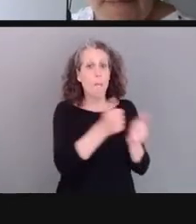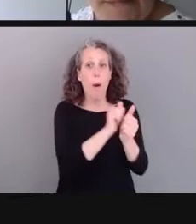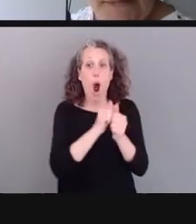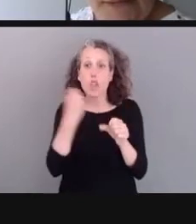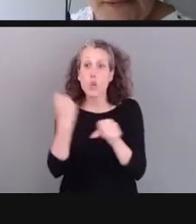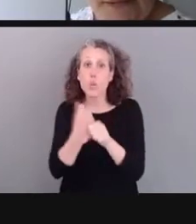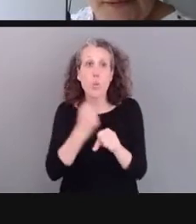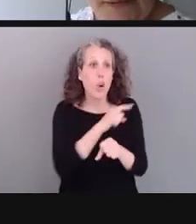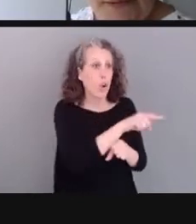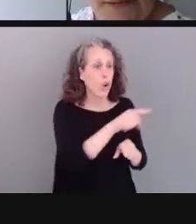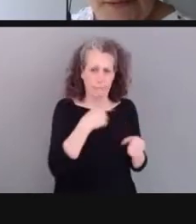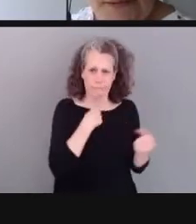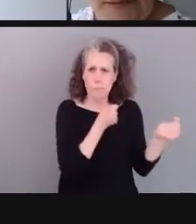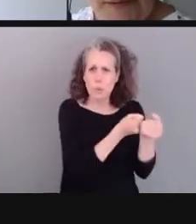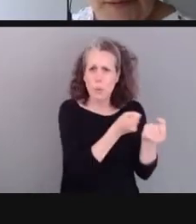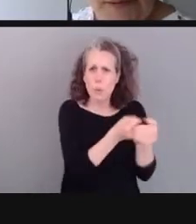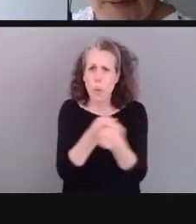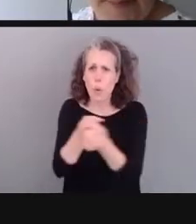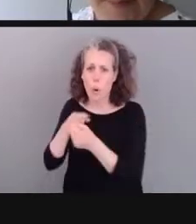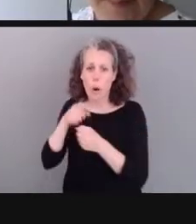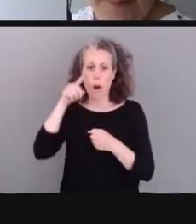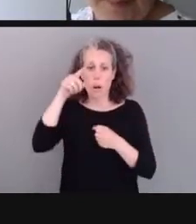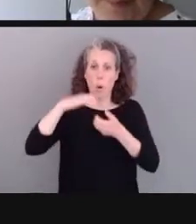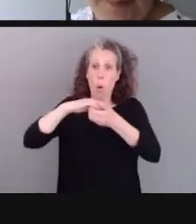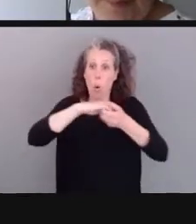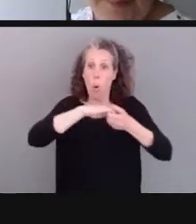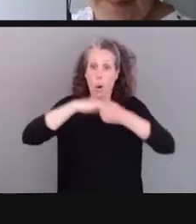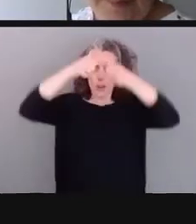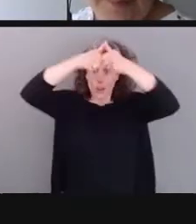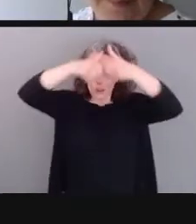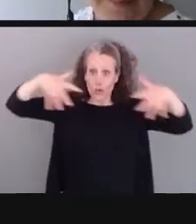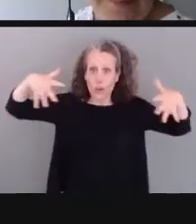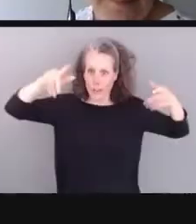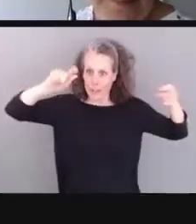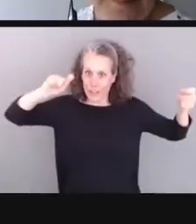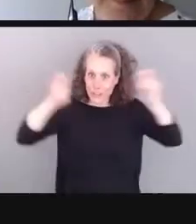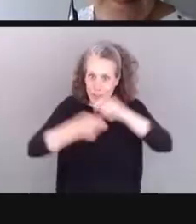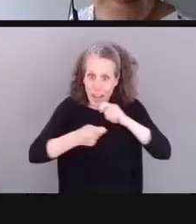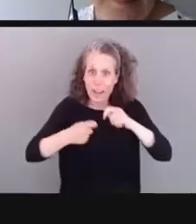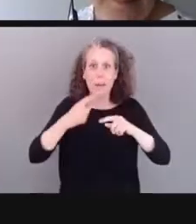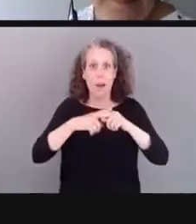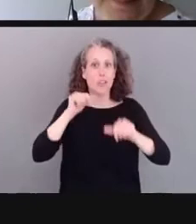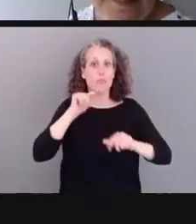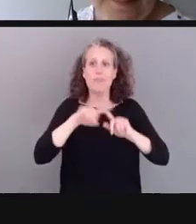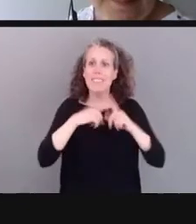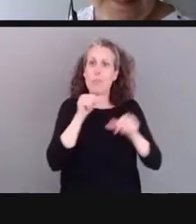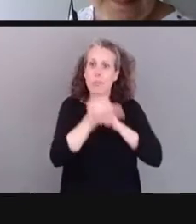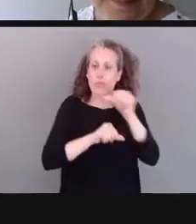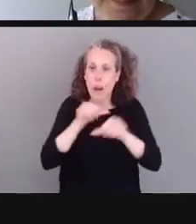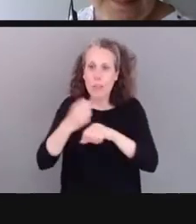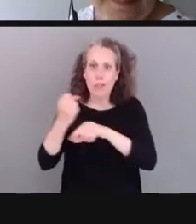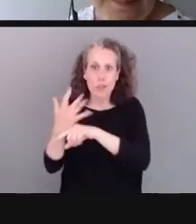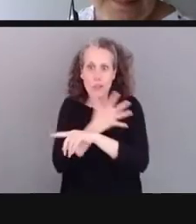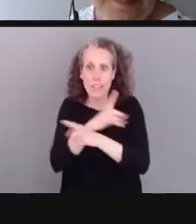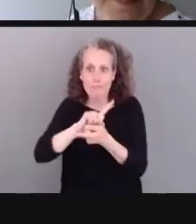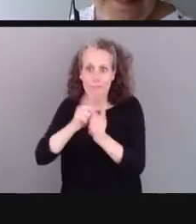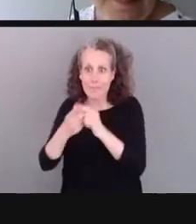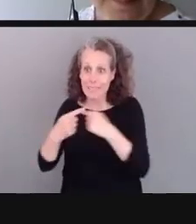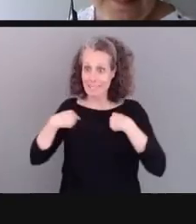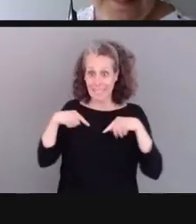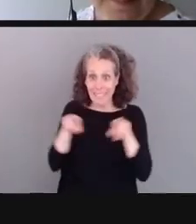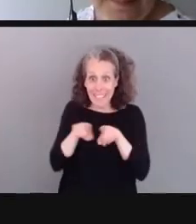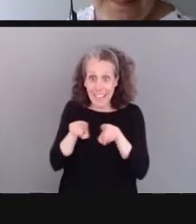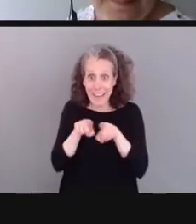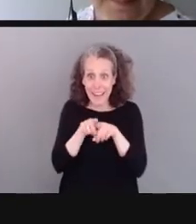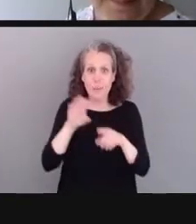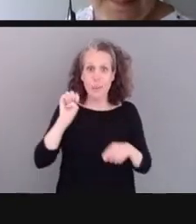in changing the organizational structure and greening more the processes. We are doing it also at our side. So in our field,